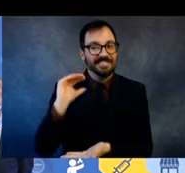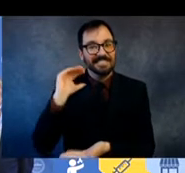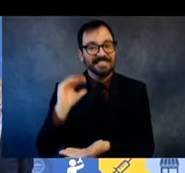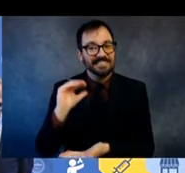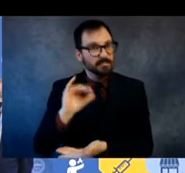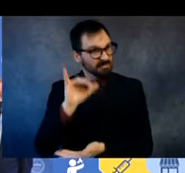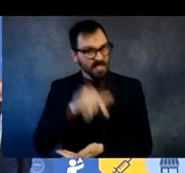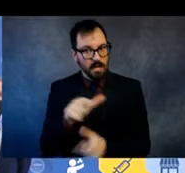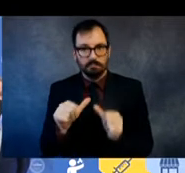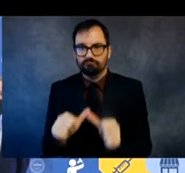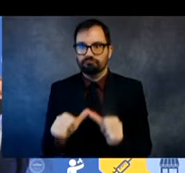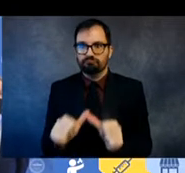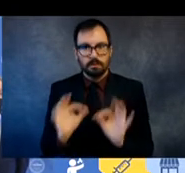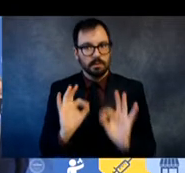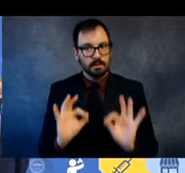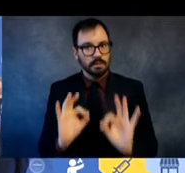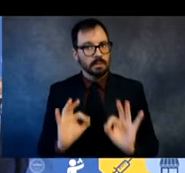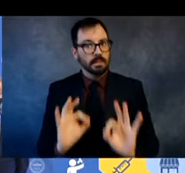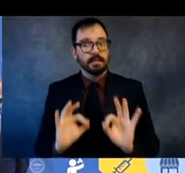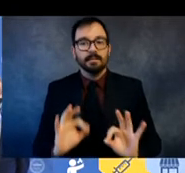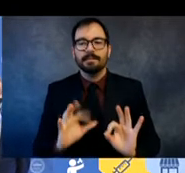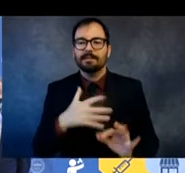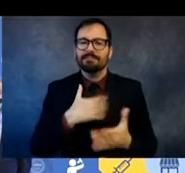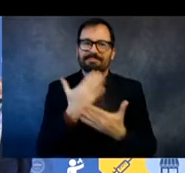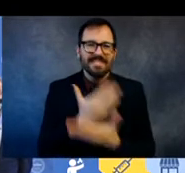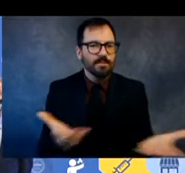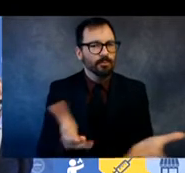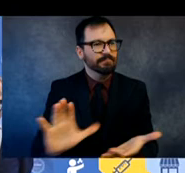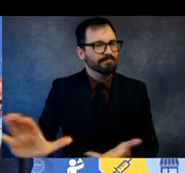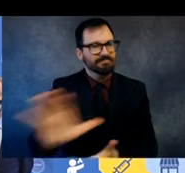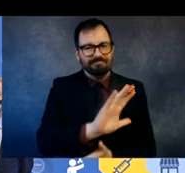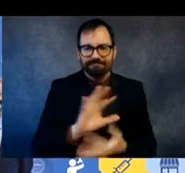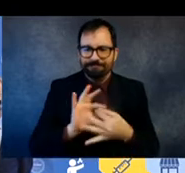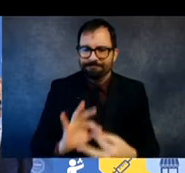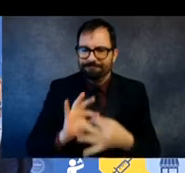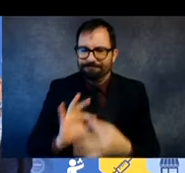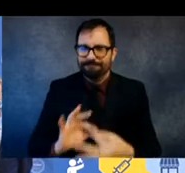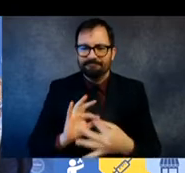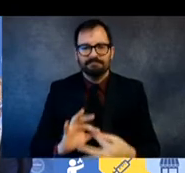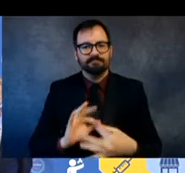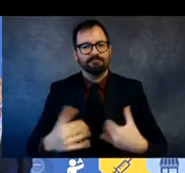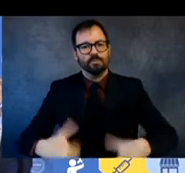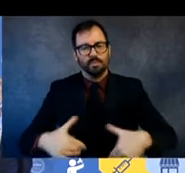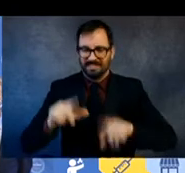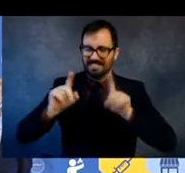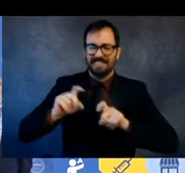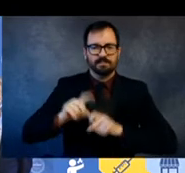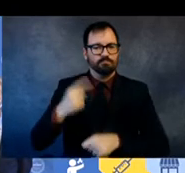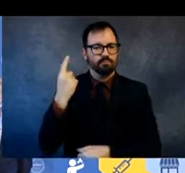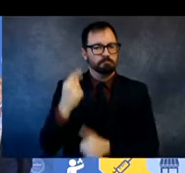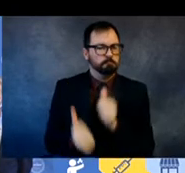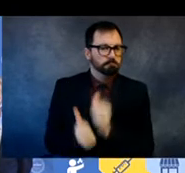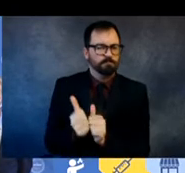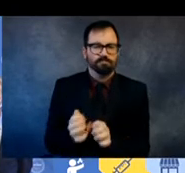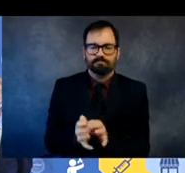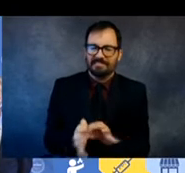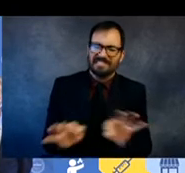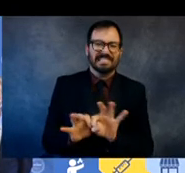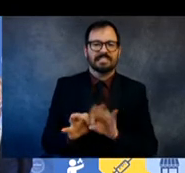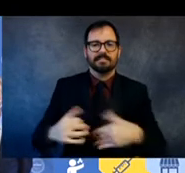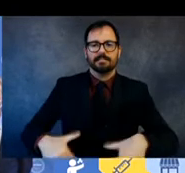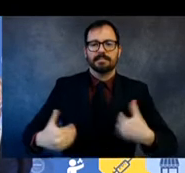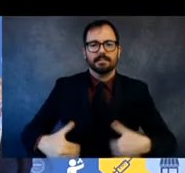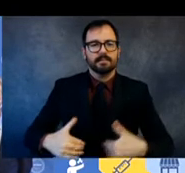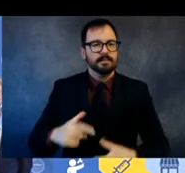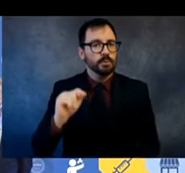right direction. And I want to thank everyone for continuing to do their part. Testing is still one of the most essential tools that we have to control the